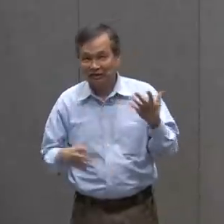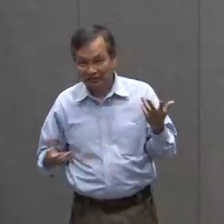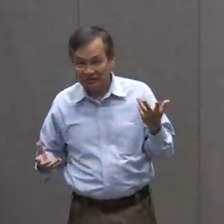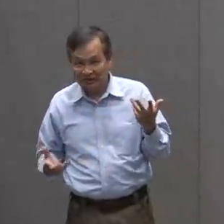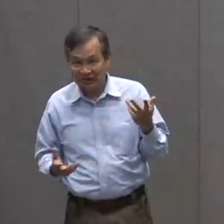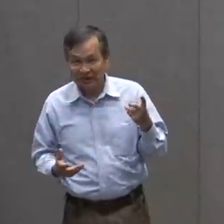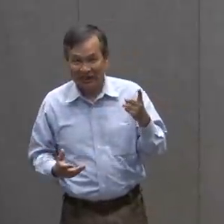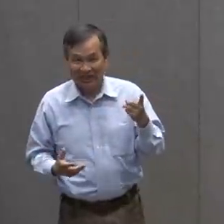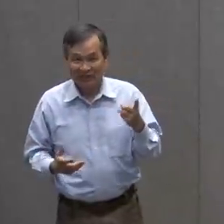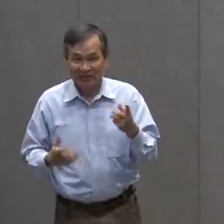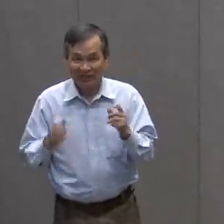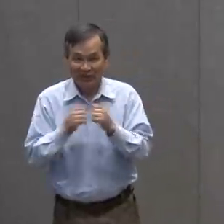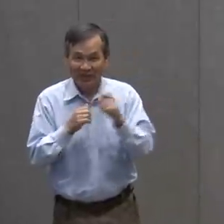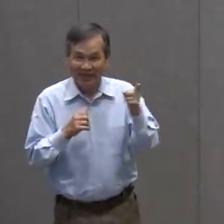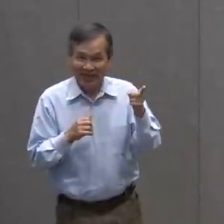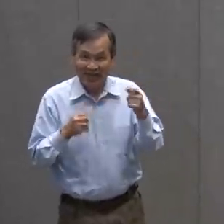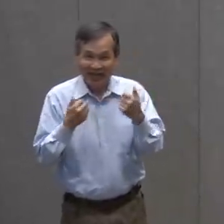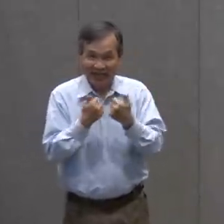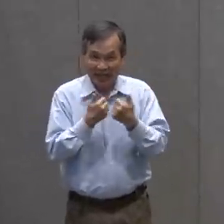that particular game. So